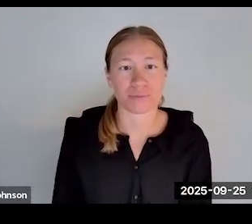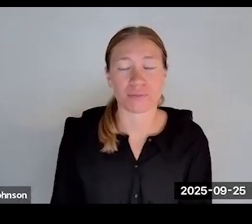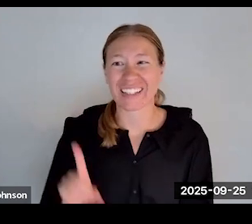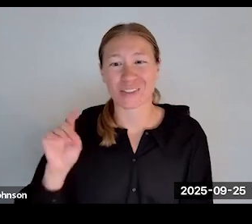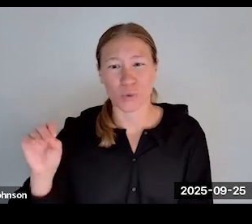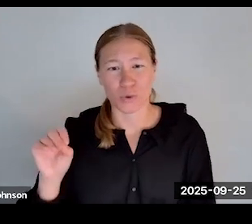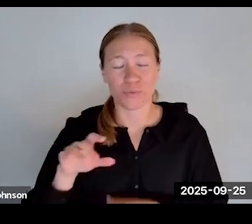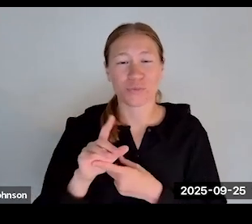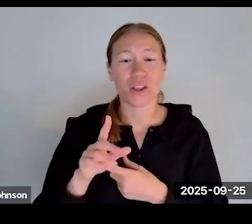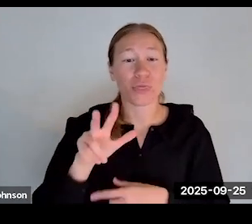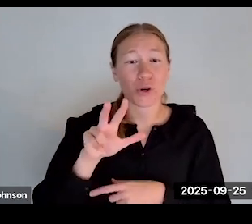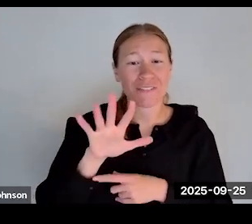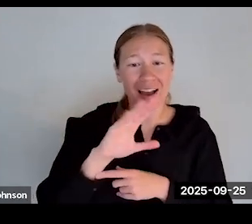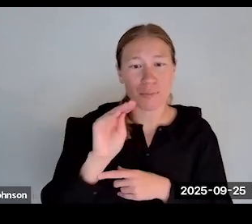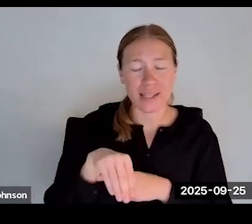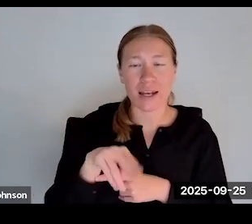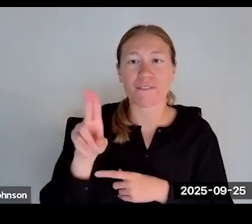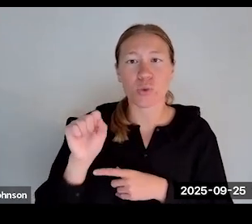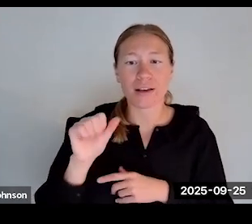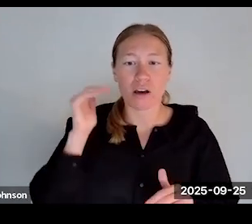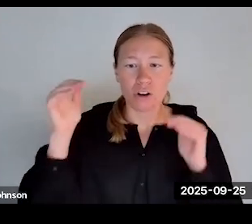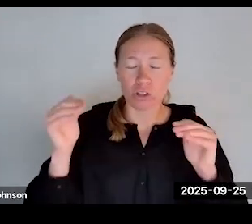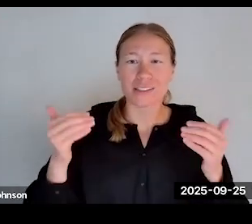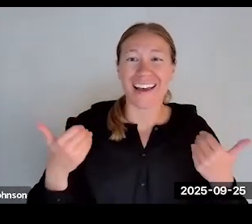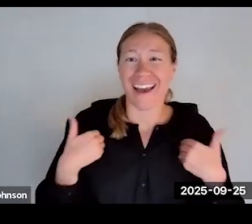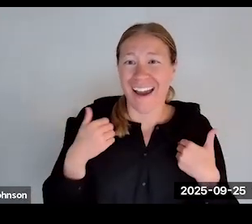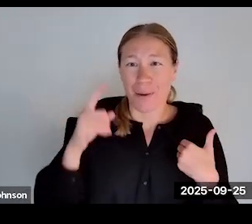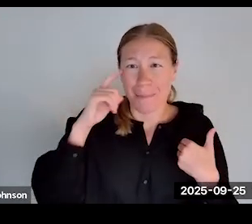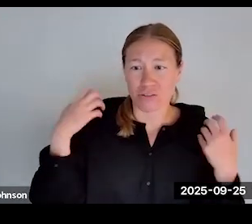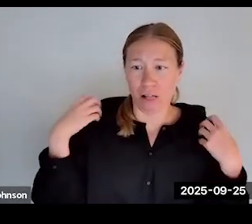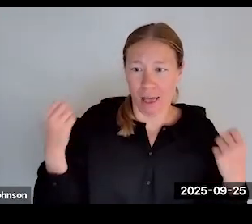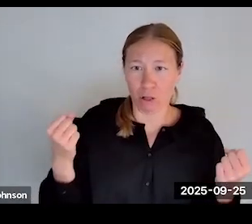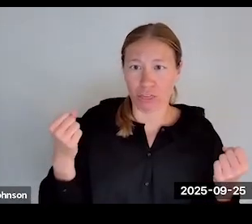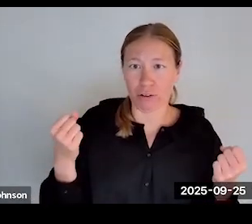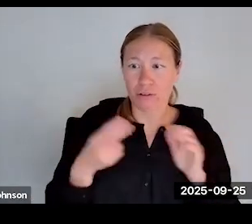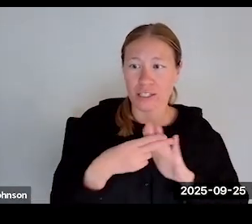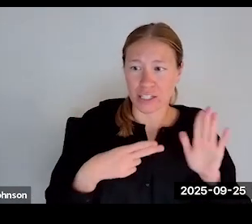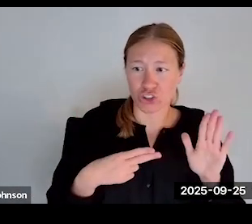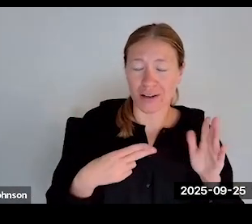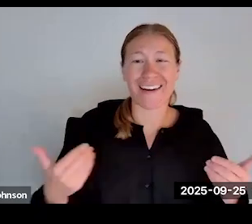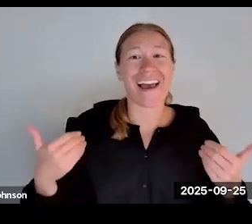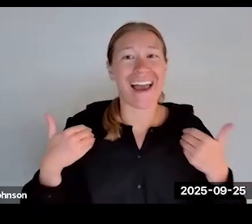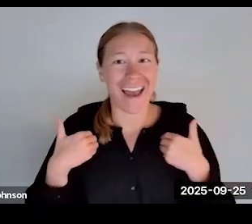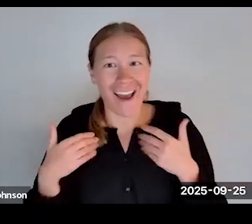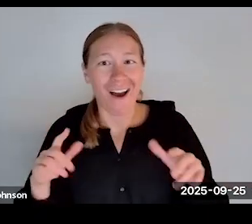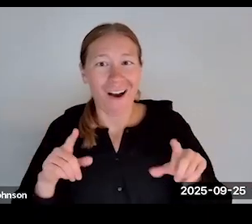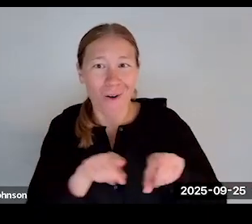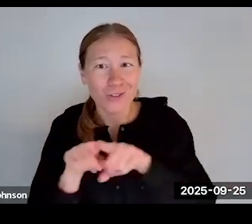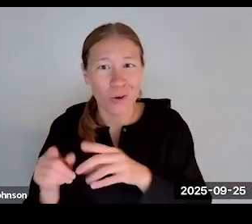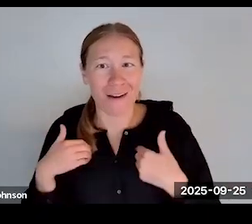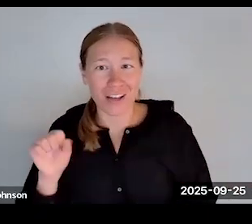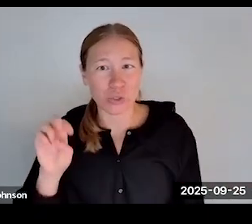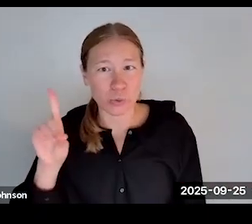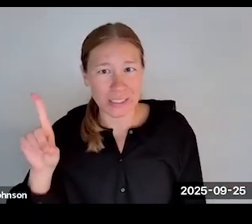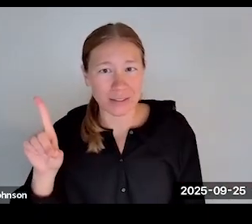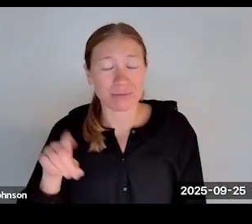of US adults with a mental health condition have a substance use disorder, but only about 1% of